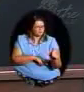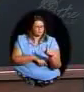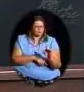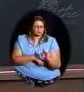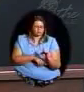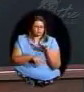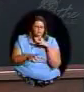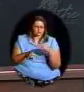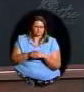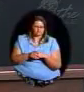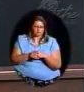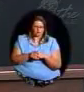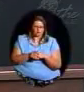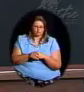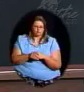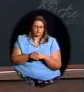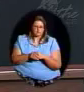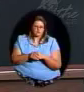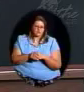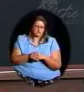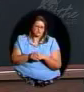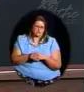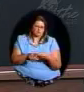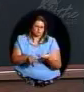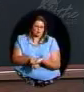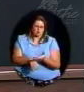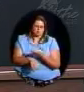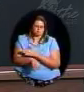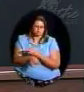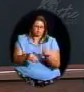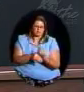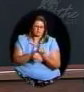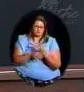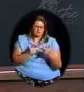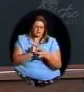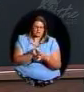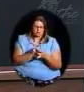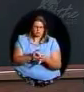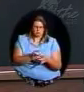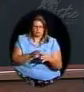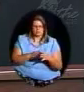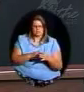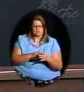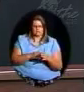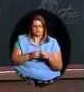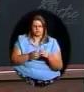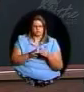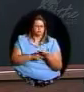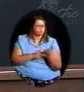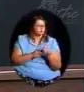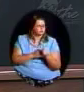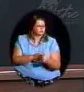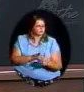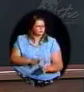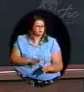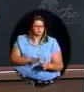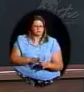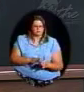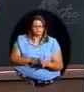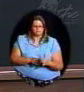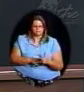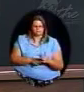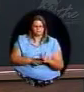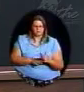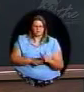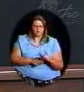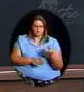our leadership and math coordination, Dr. Banikowski and others. And so it comes together. One of the things we're trying to do,